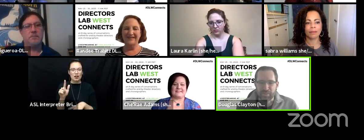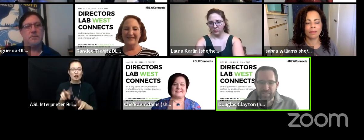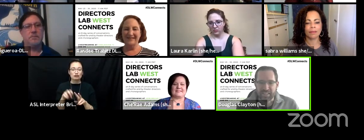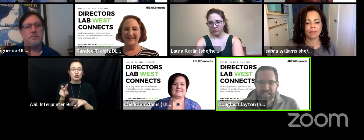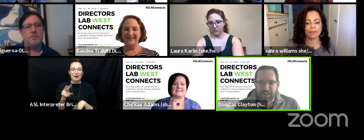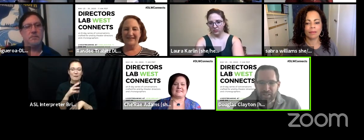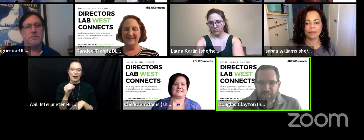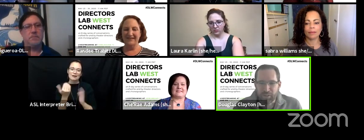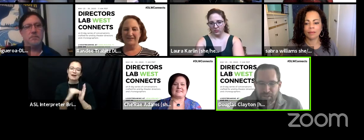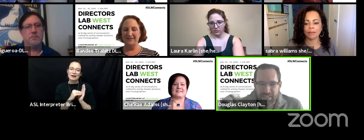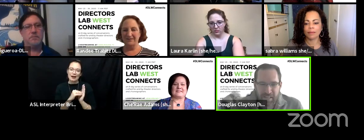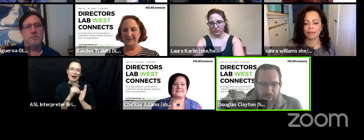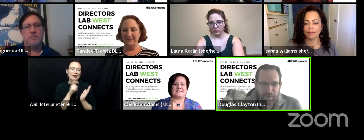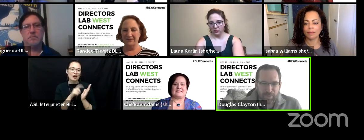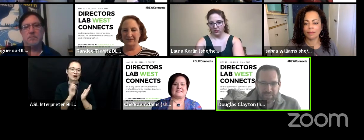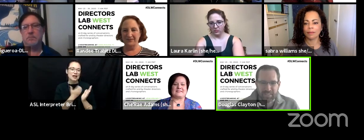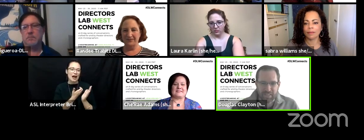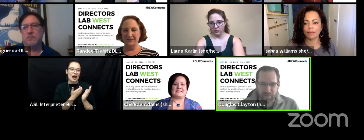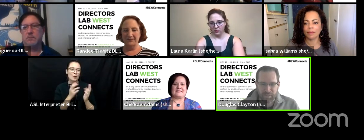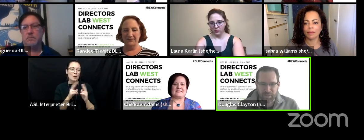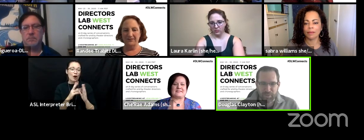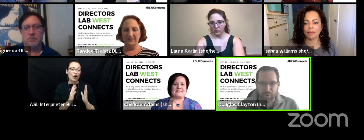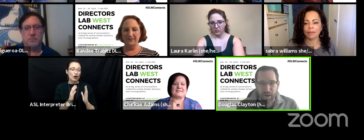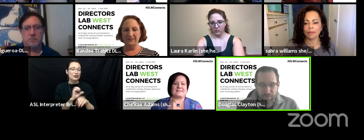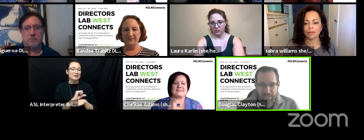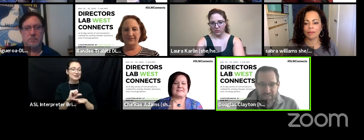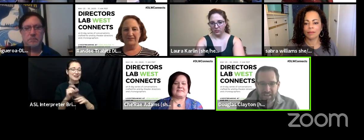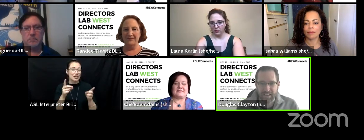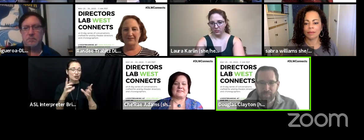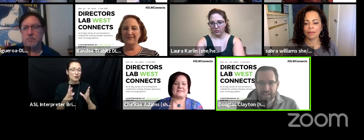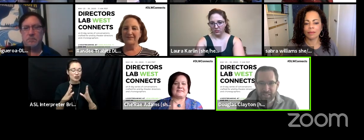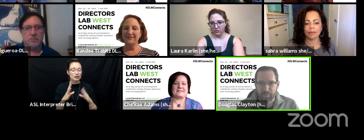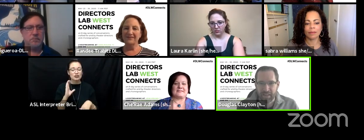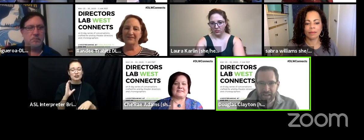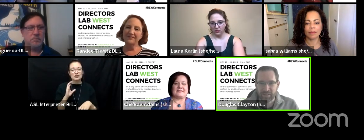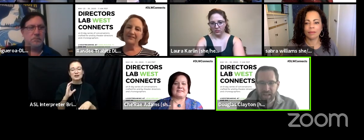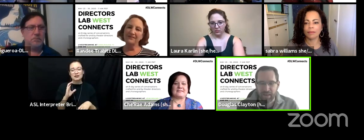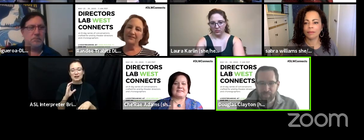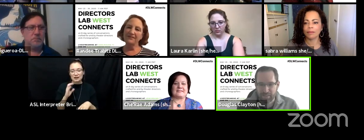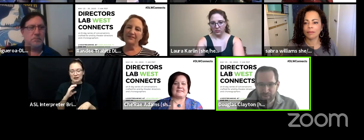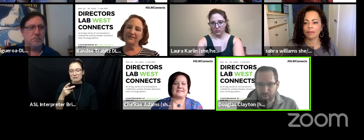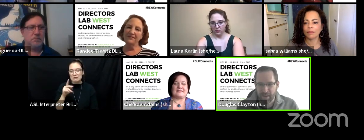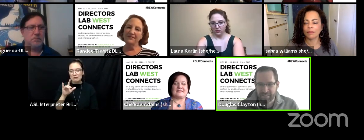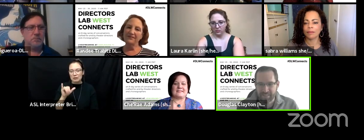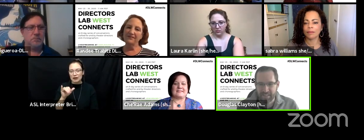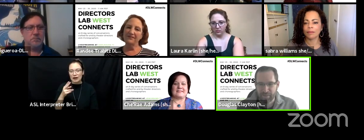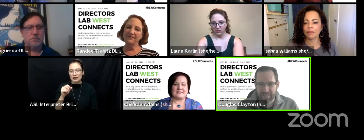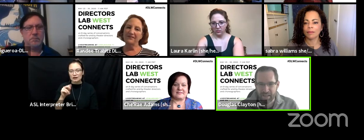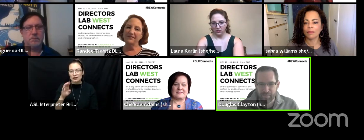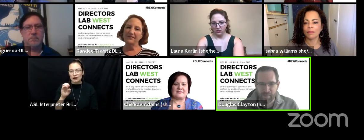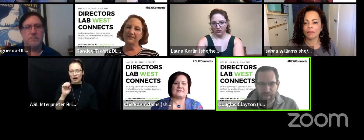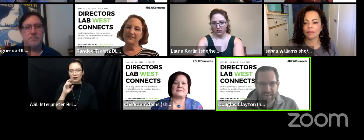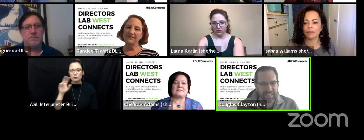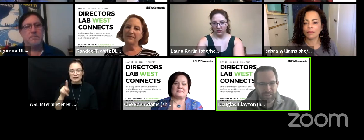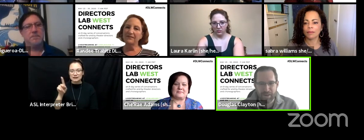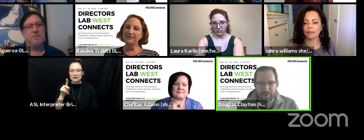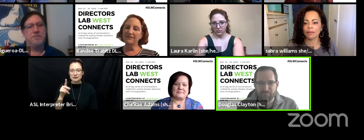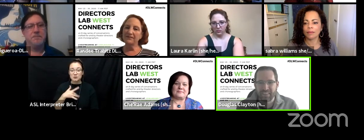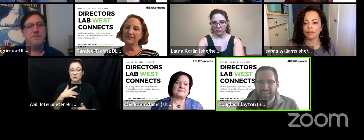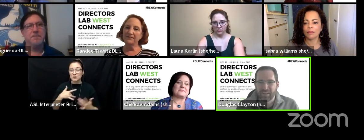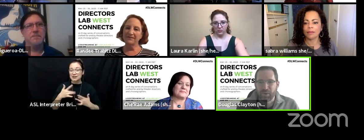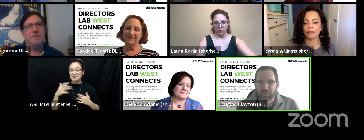to once again acknowledge our longstanding partners at the Stage Directors and Choreographer Society, Pasadena Playhouse, and Boston Court Pasadena. We're excited to be back next